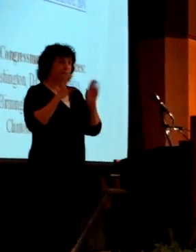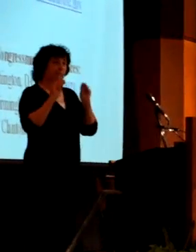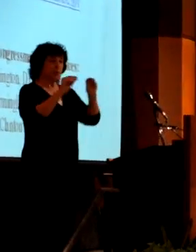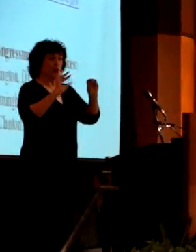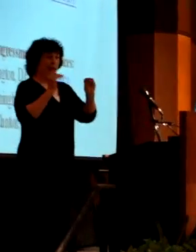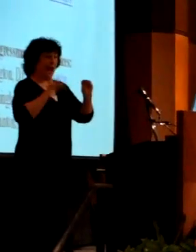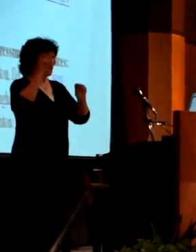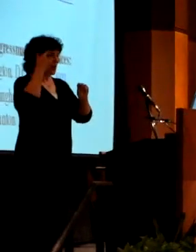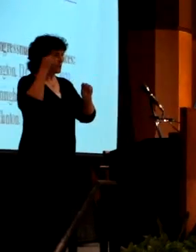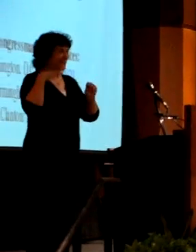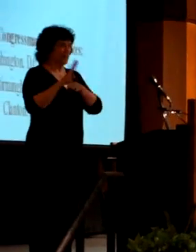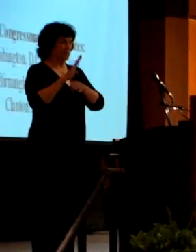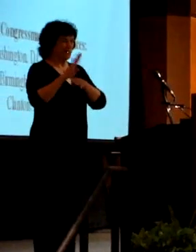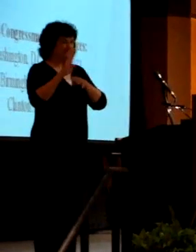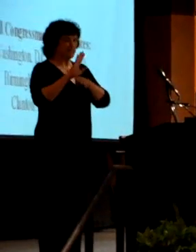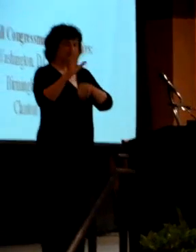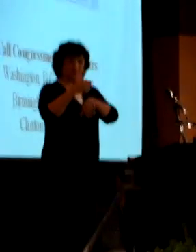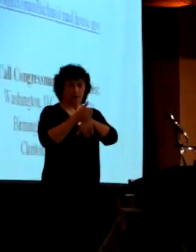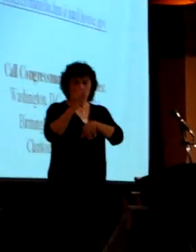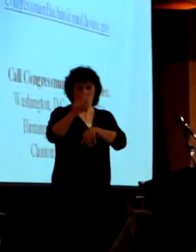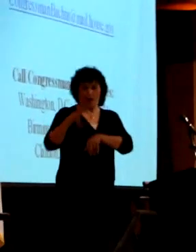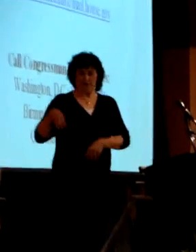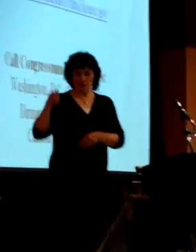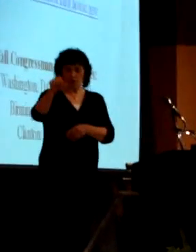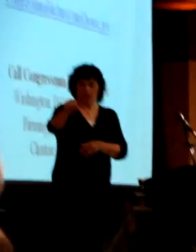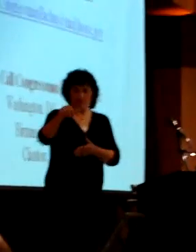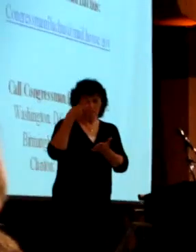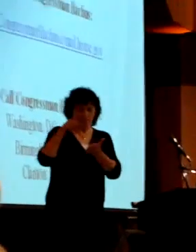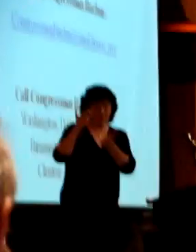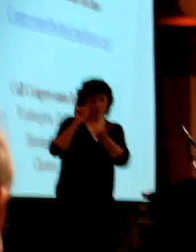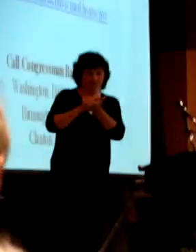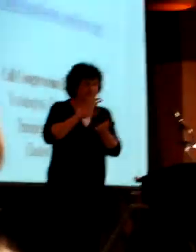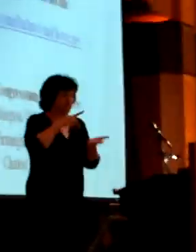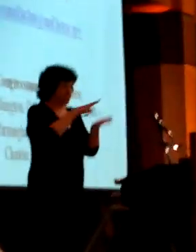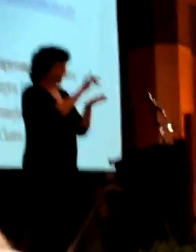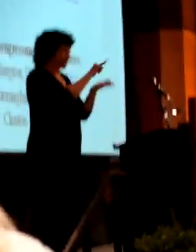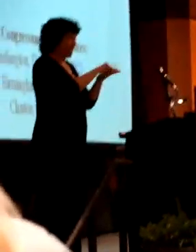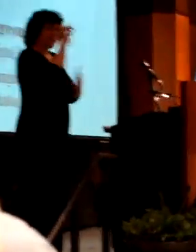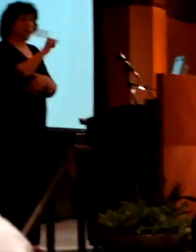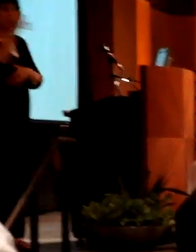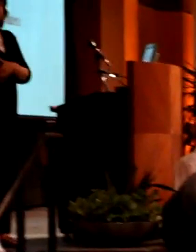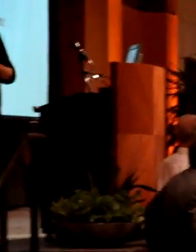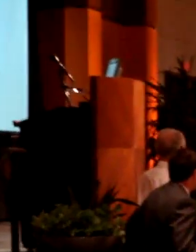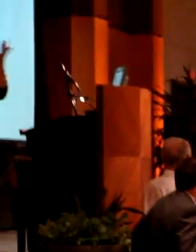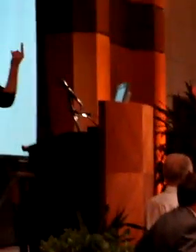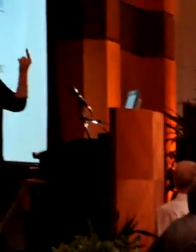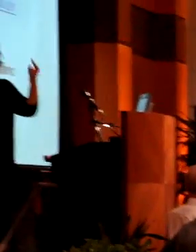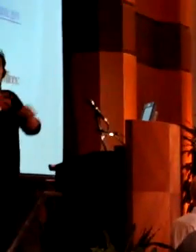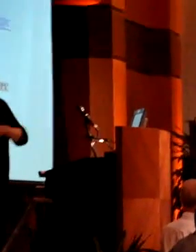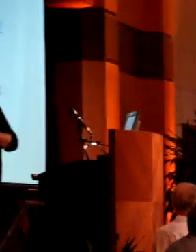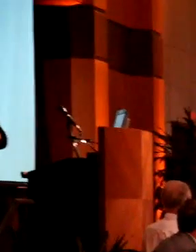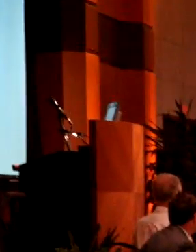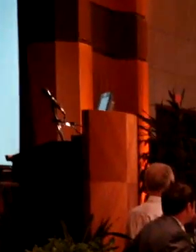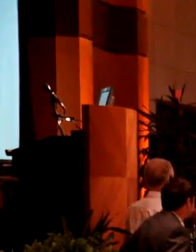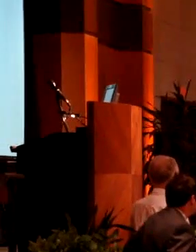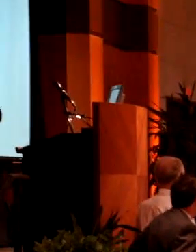saying, you know, you have to cover this, you have to cover that, because we know what happened in